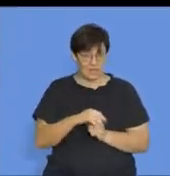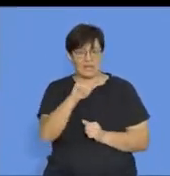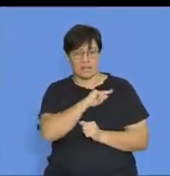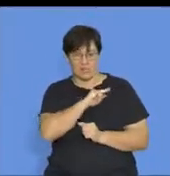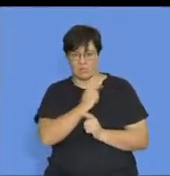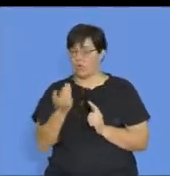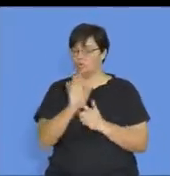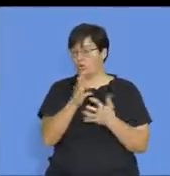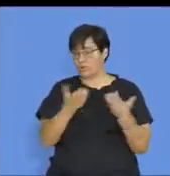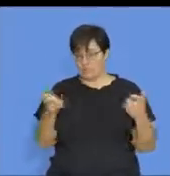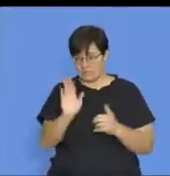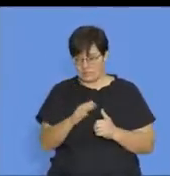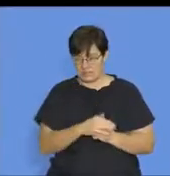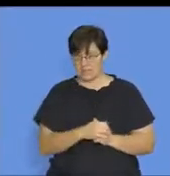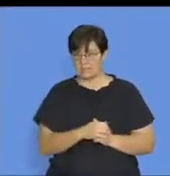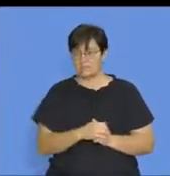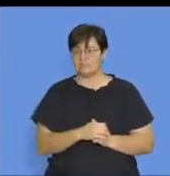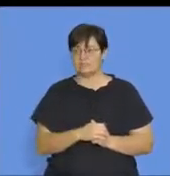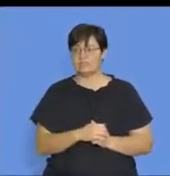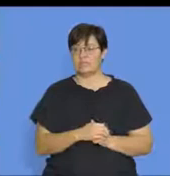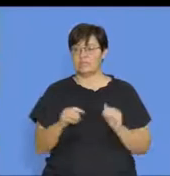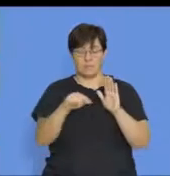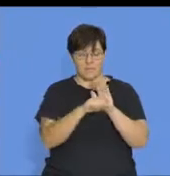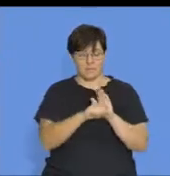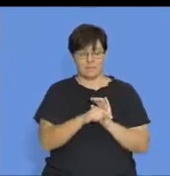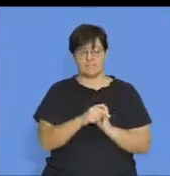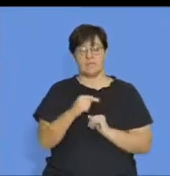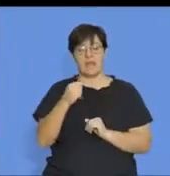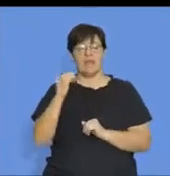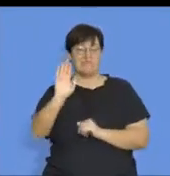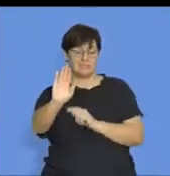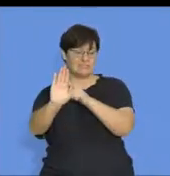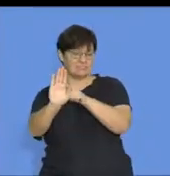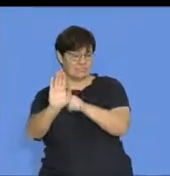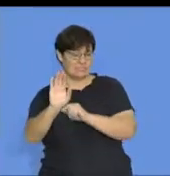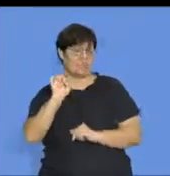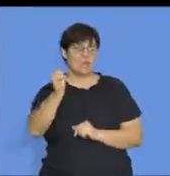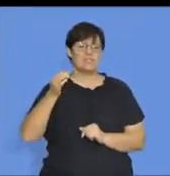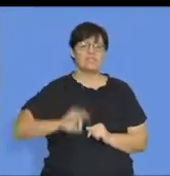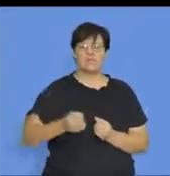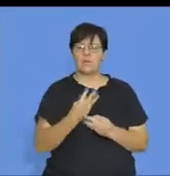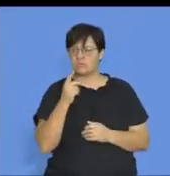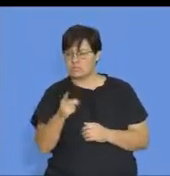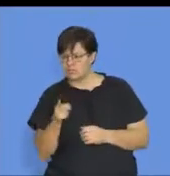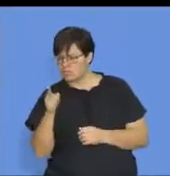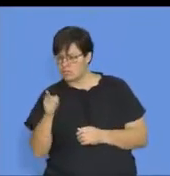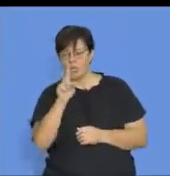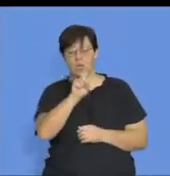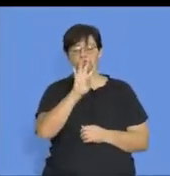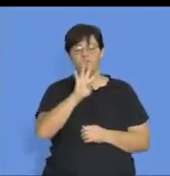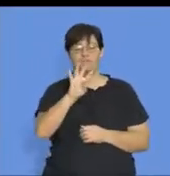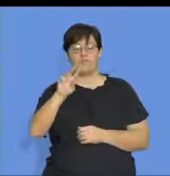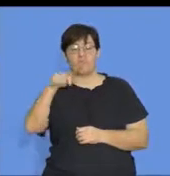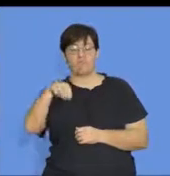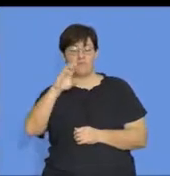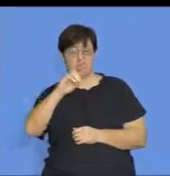I'm not showing it separately, guys. Minus for Candace, what was her salary? So Candace